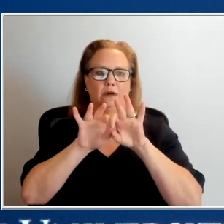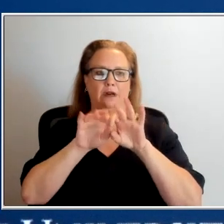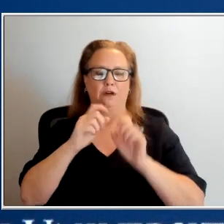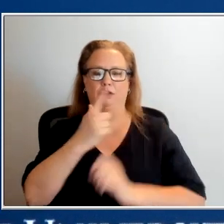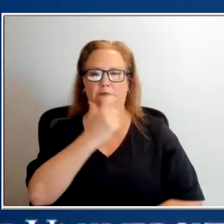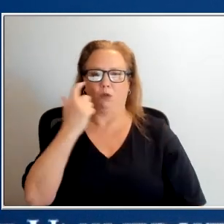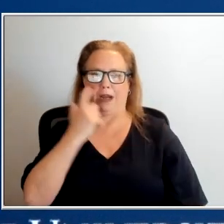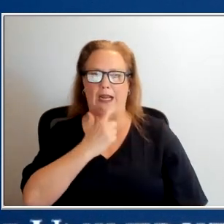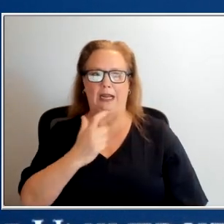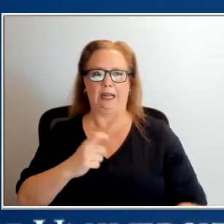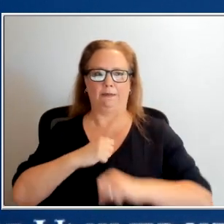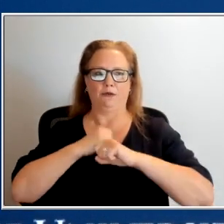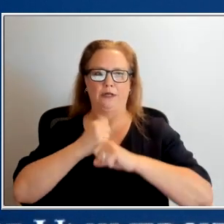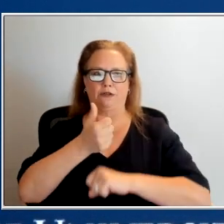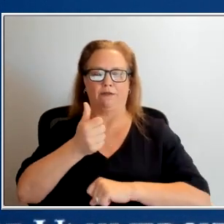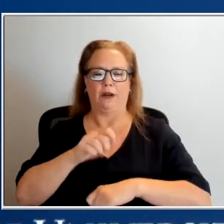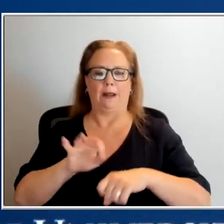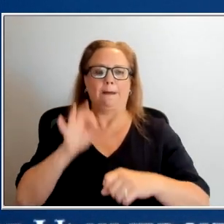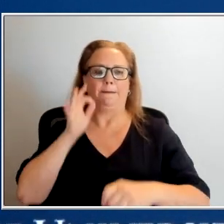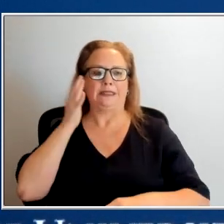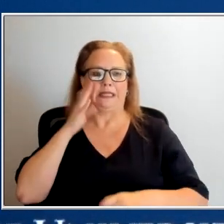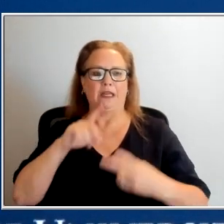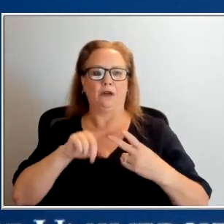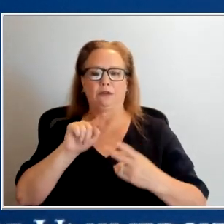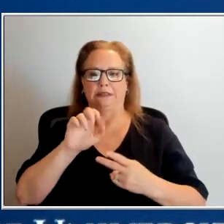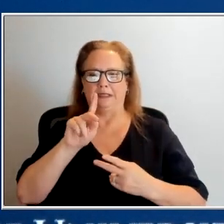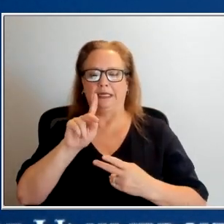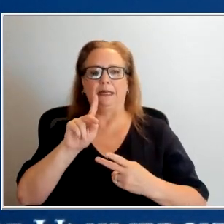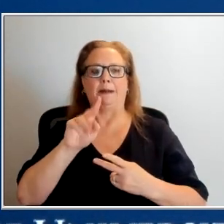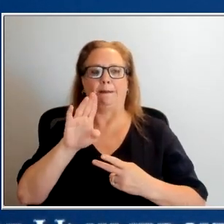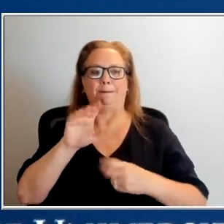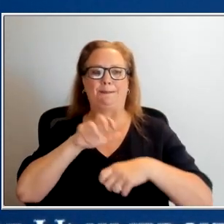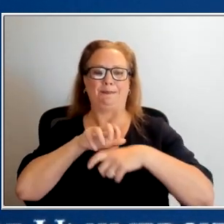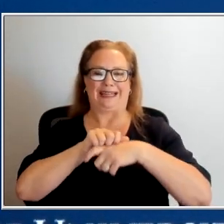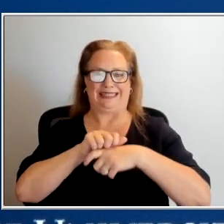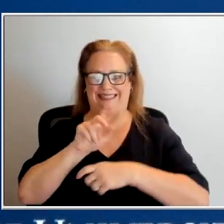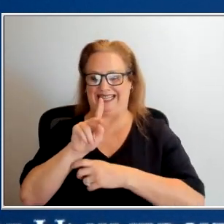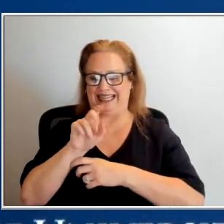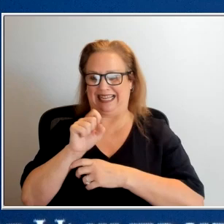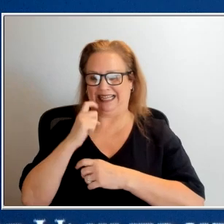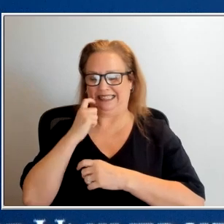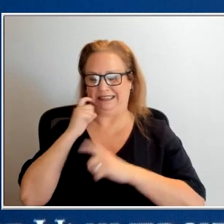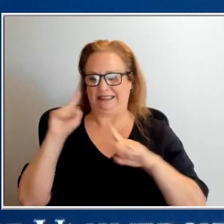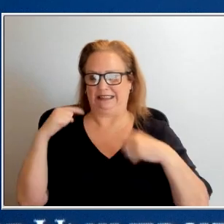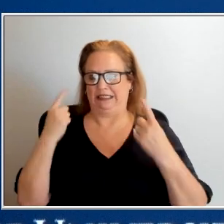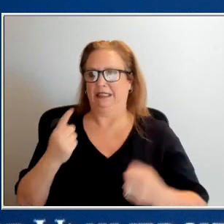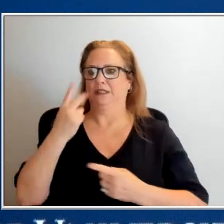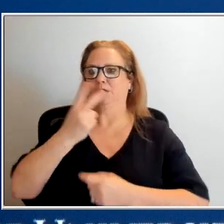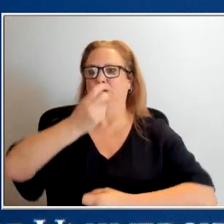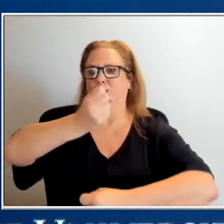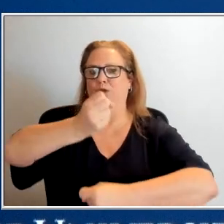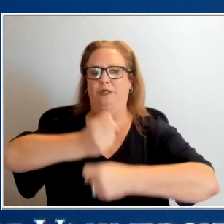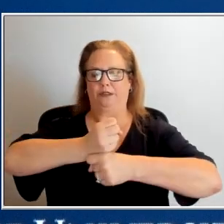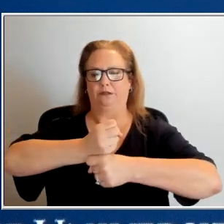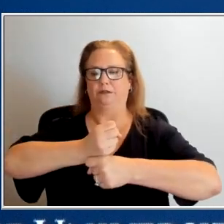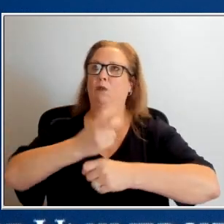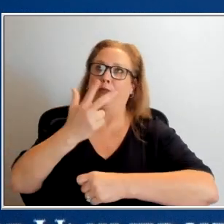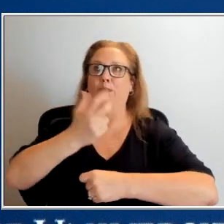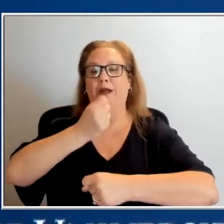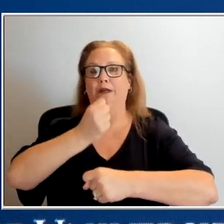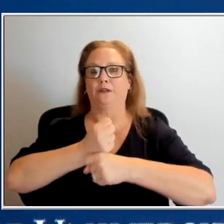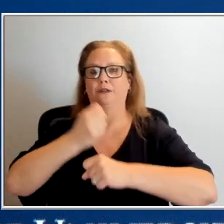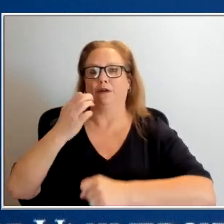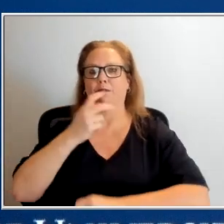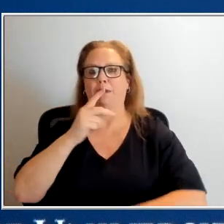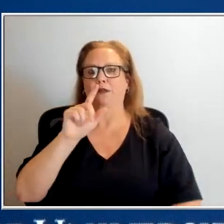protect yourself from mosquito and tick bites. We know that in Kansas, in the last 2 years, or actually 3, going back to